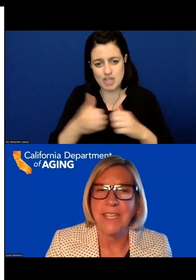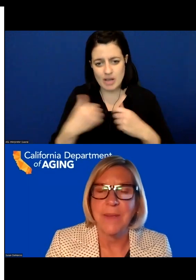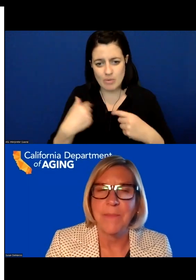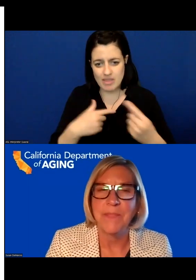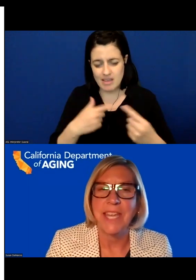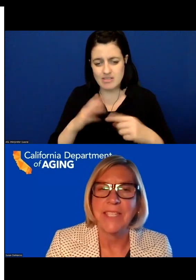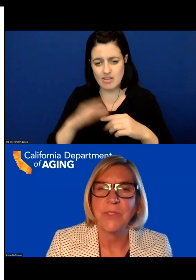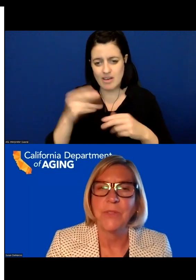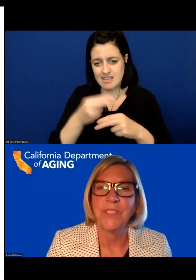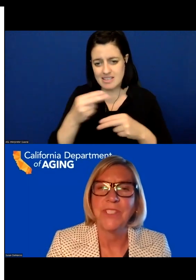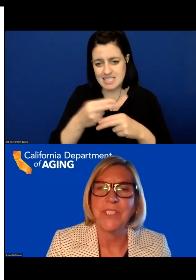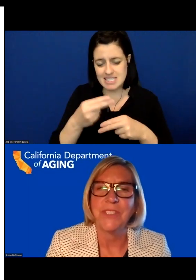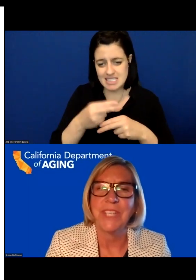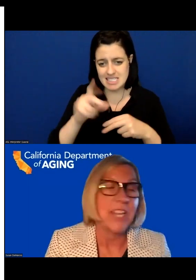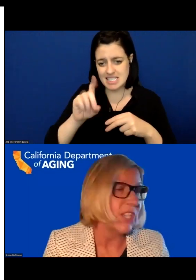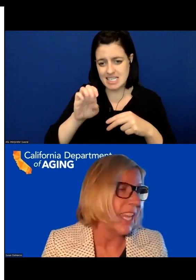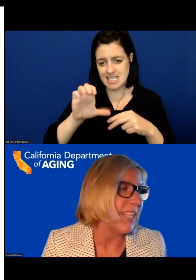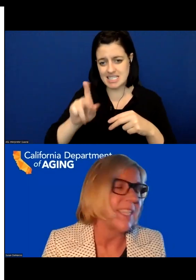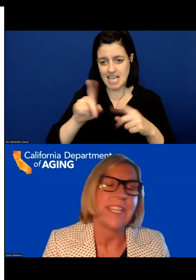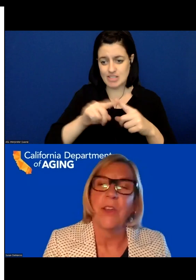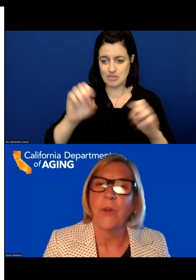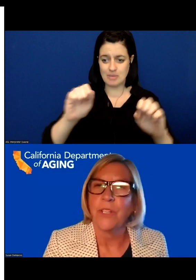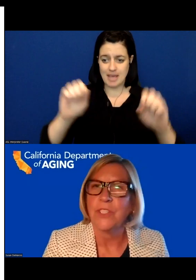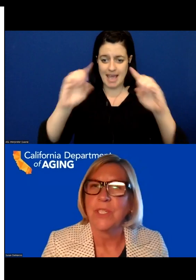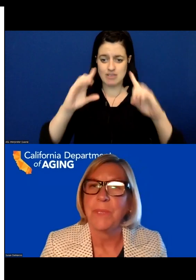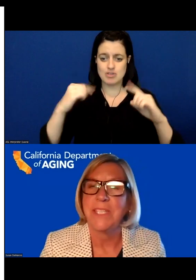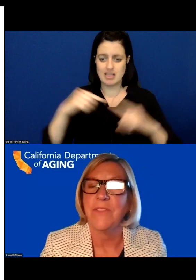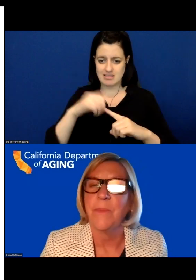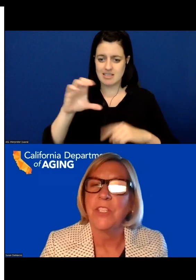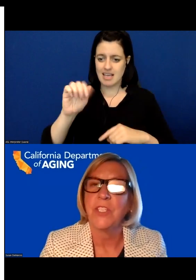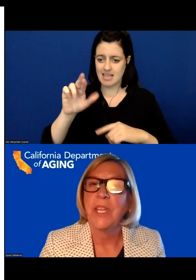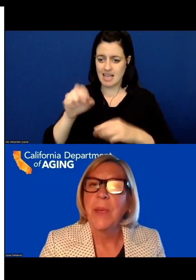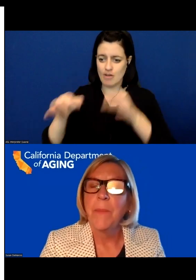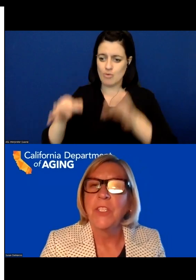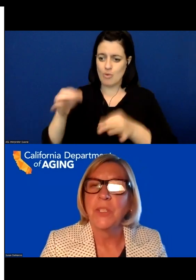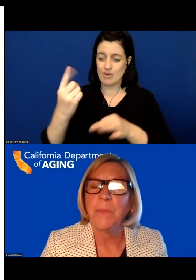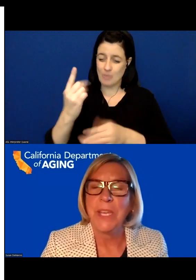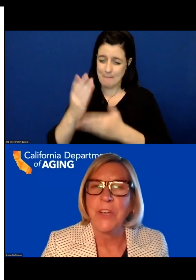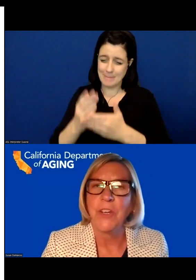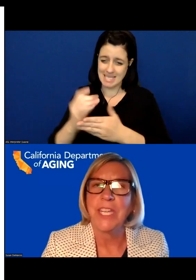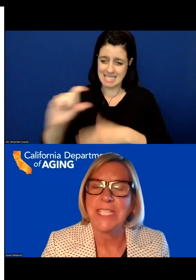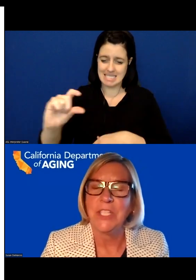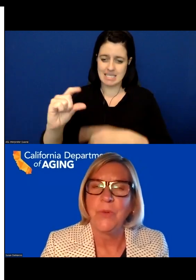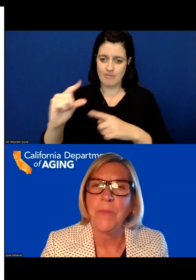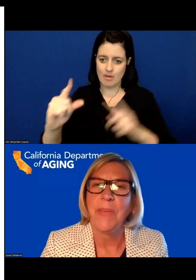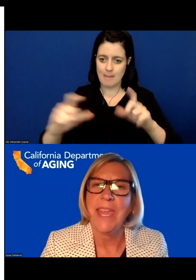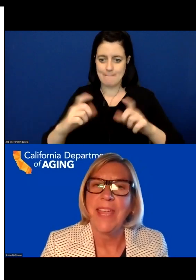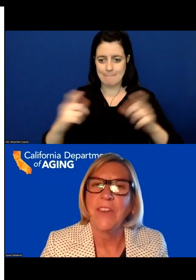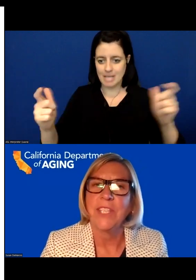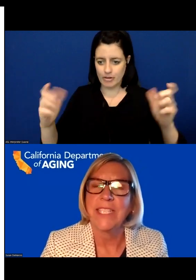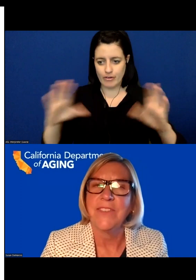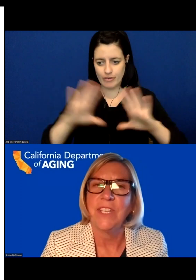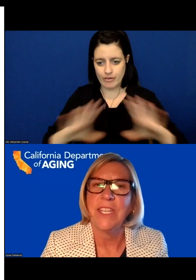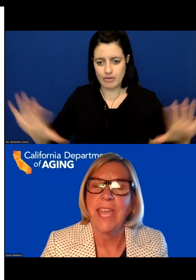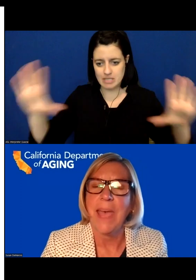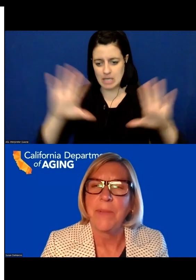slide deck to educate us that Care Court is just a piece of a much bigger continuum, and